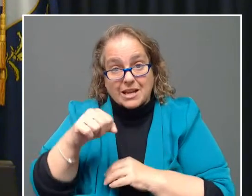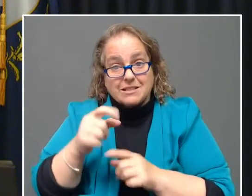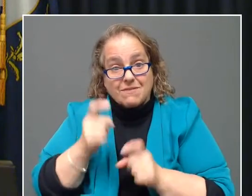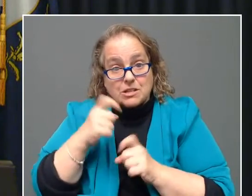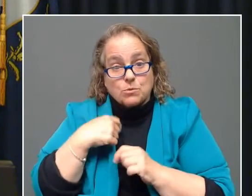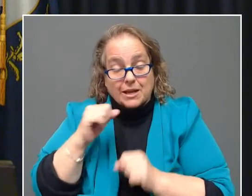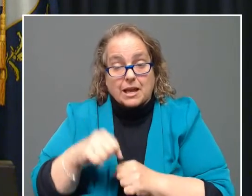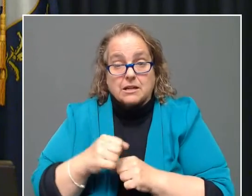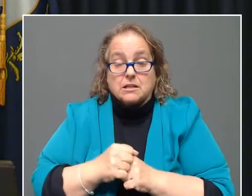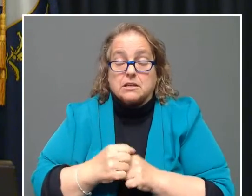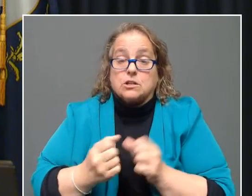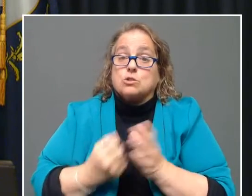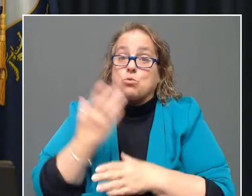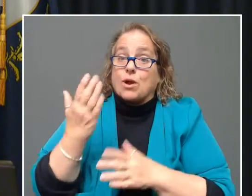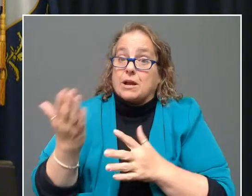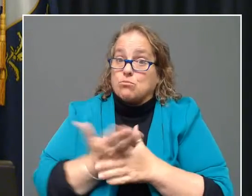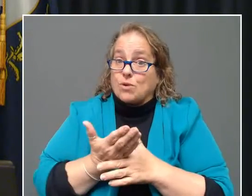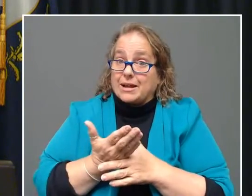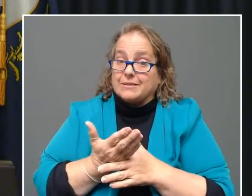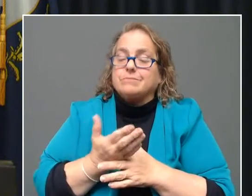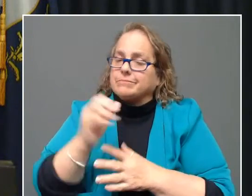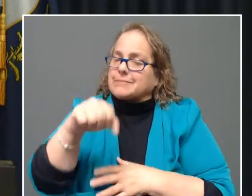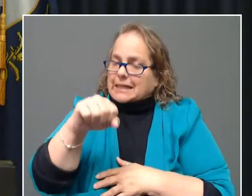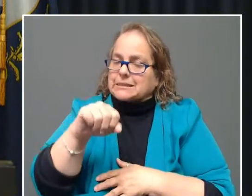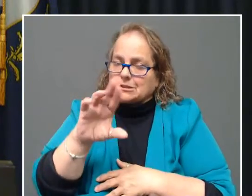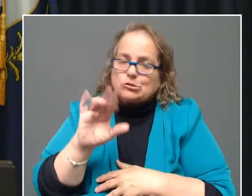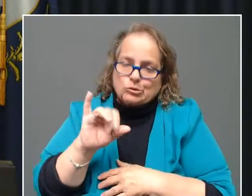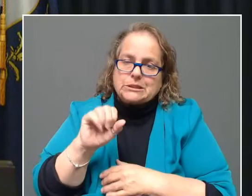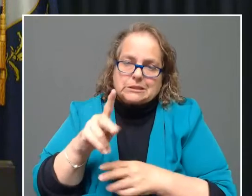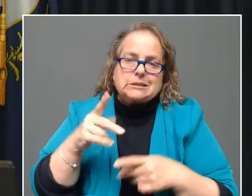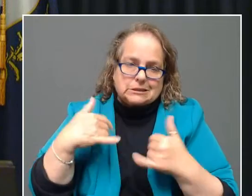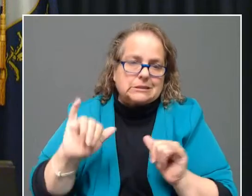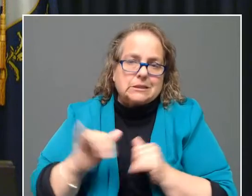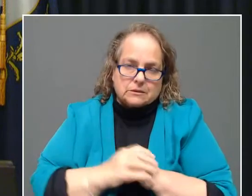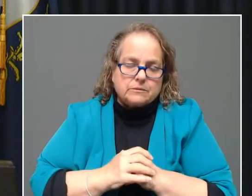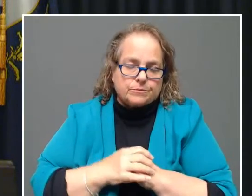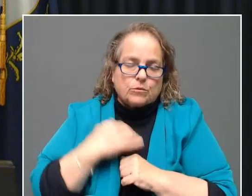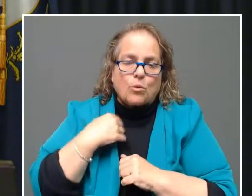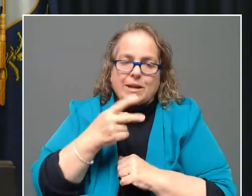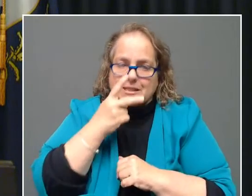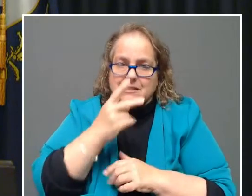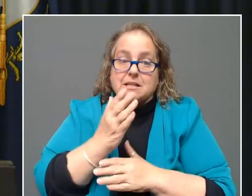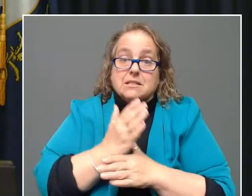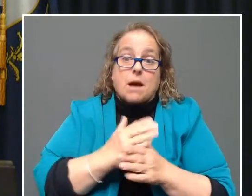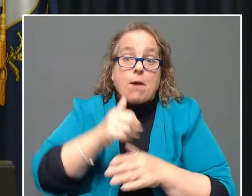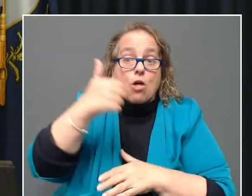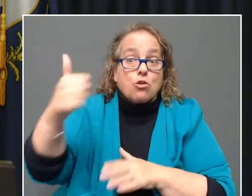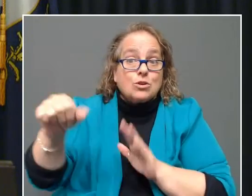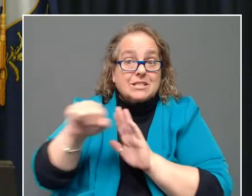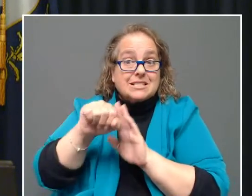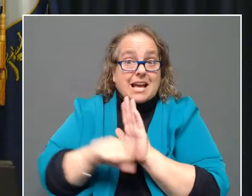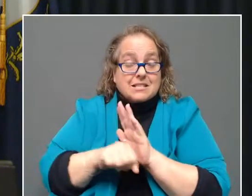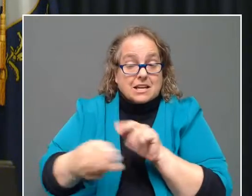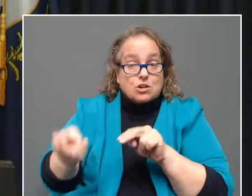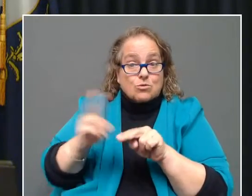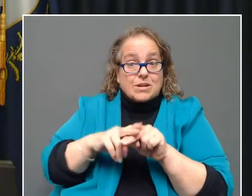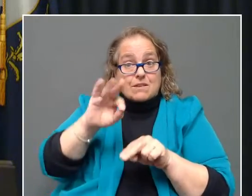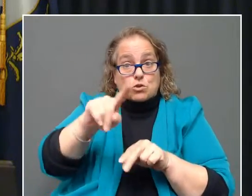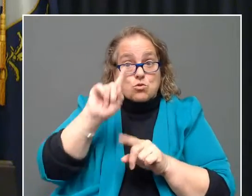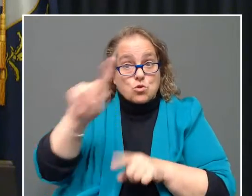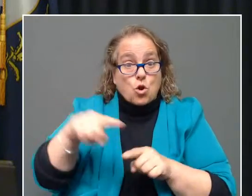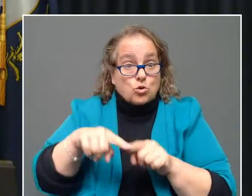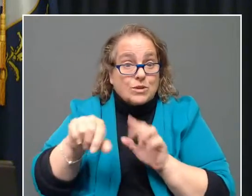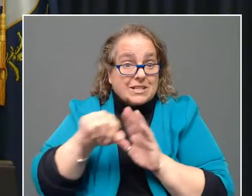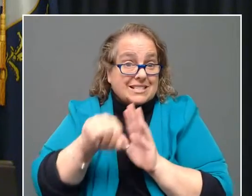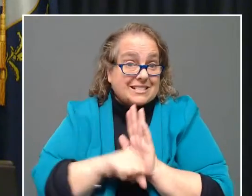break, there certainly still is a risk. We are seeing cases increase in other states. And if you go to a state where they're